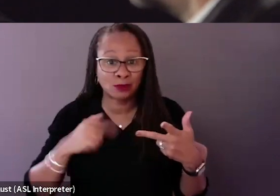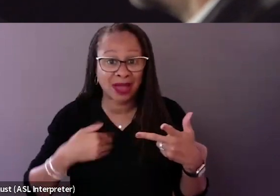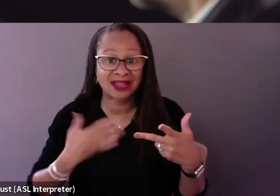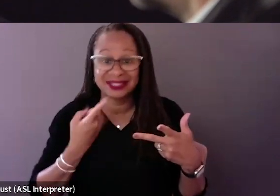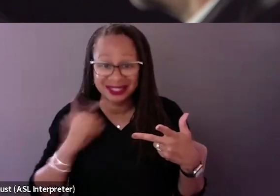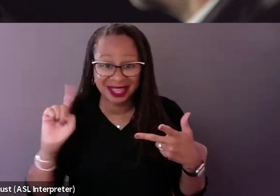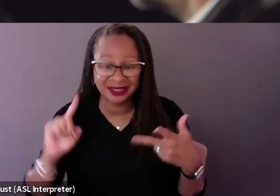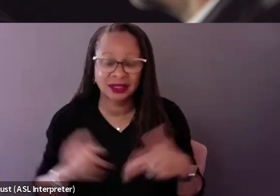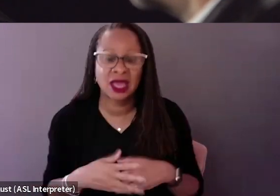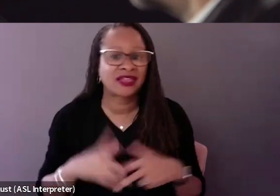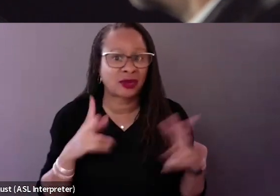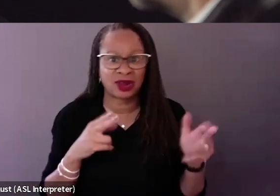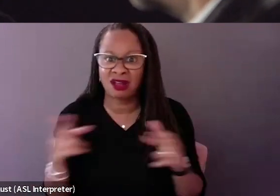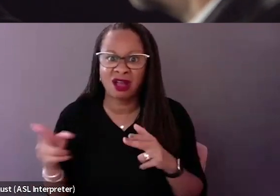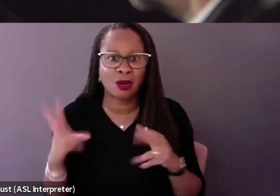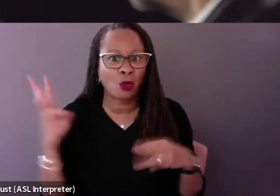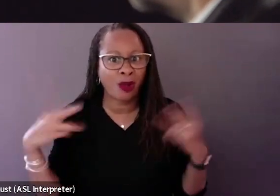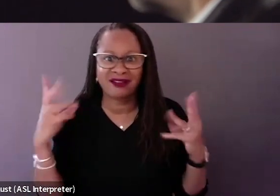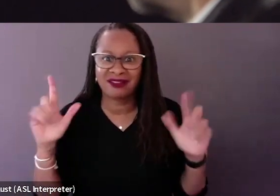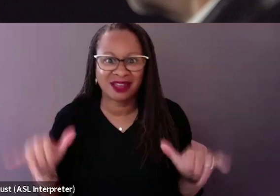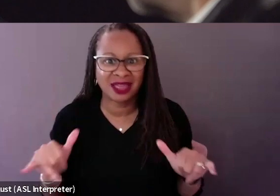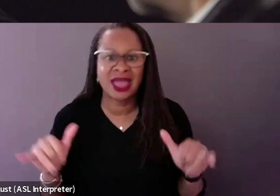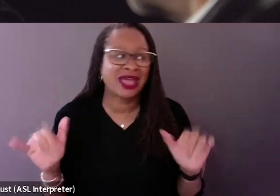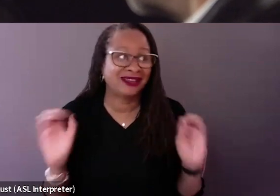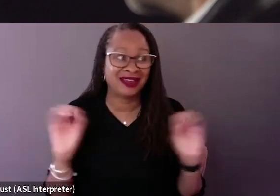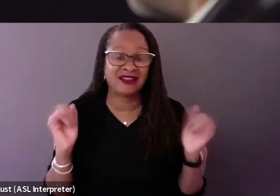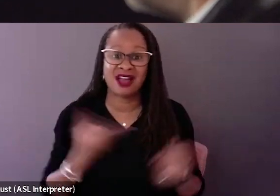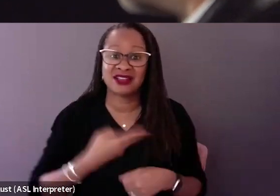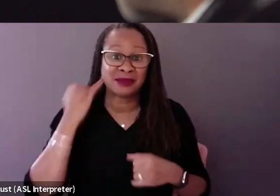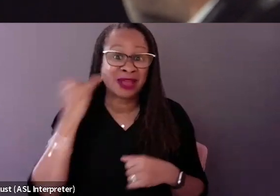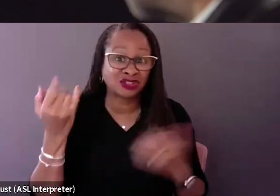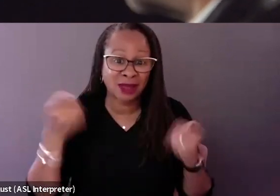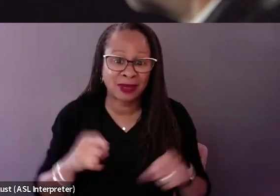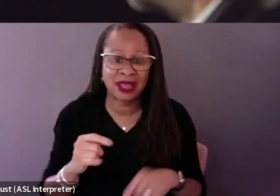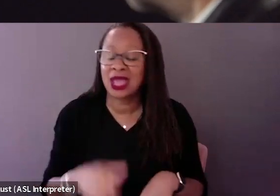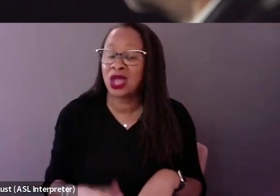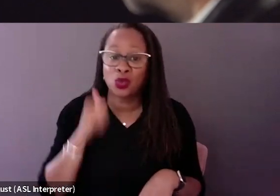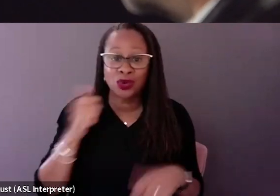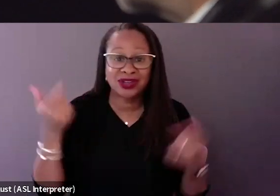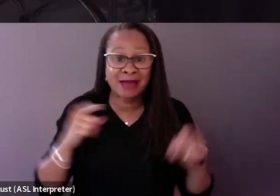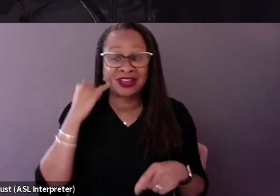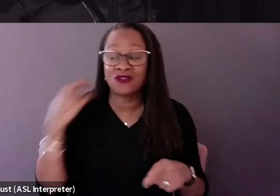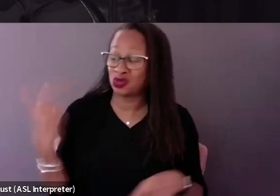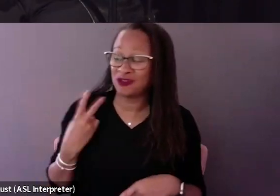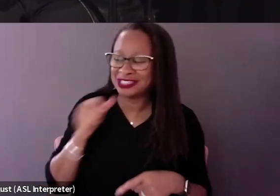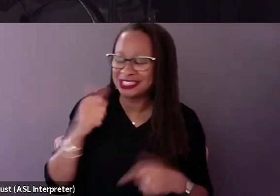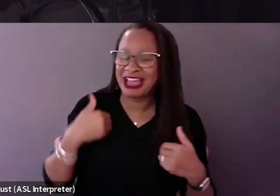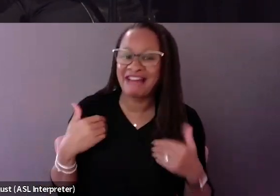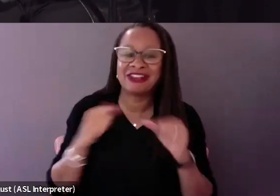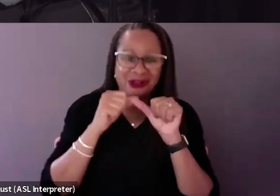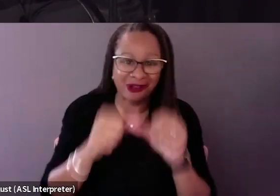intercut very wildly in a way that neither of us imagined would happen, that would not have happened if we hadn't had that battle. Well,